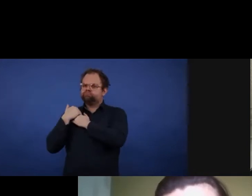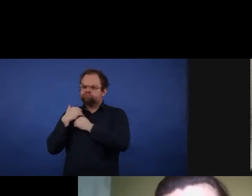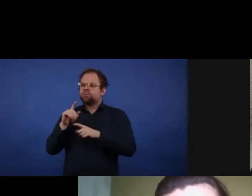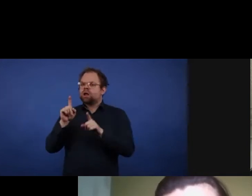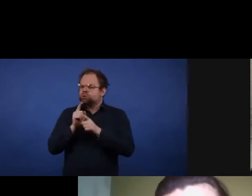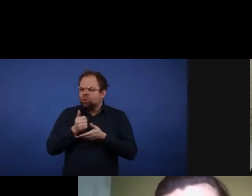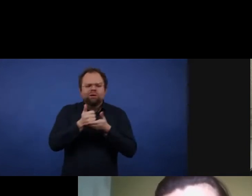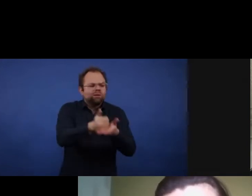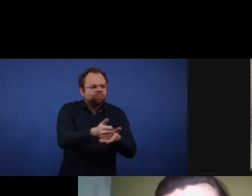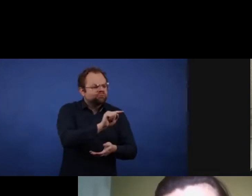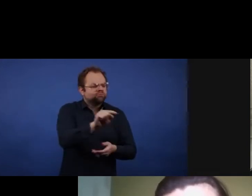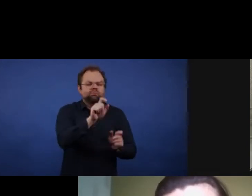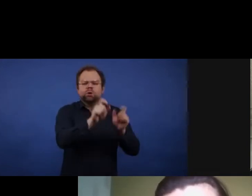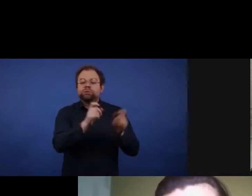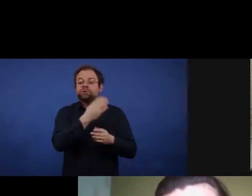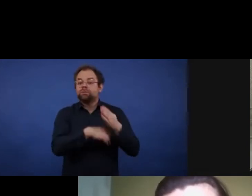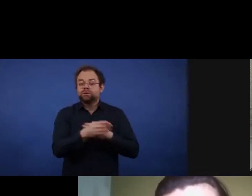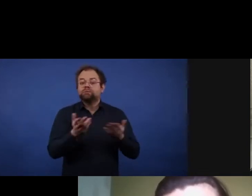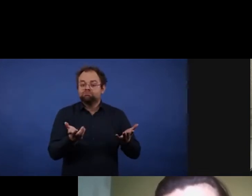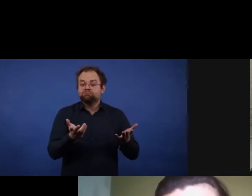Convention on People with Disabilities.